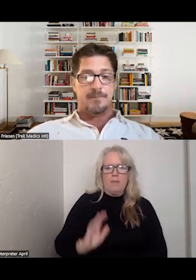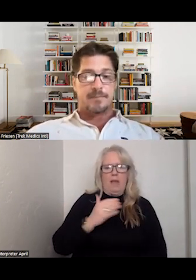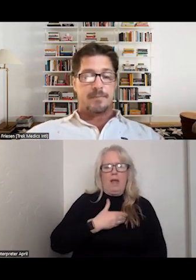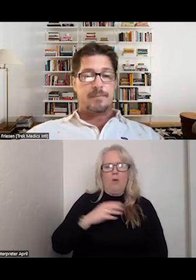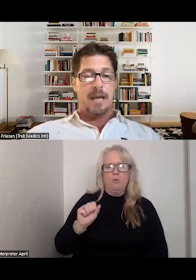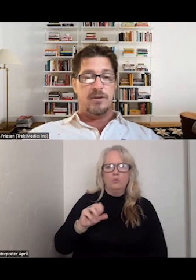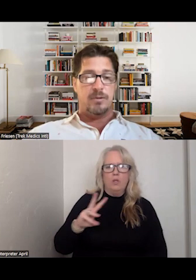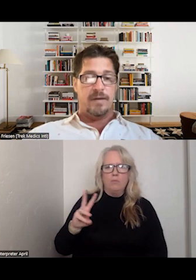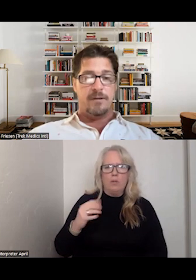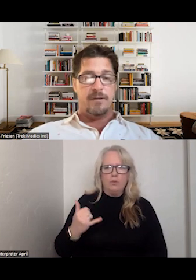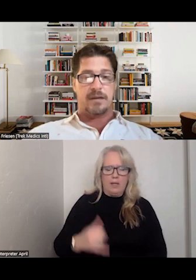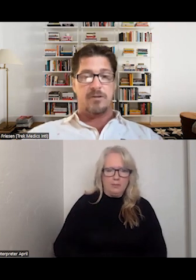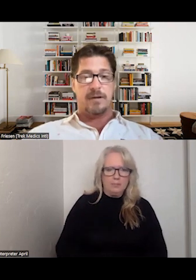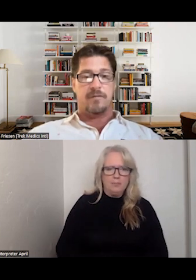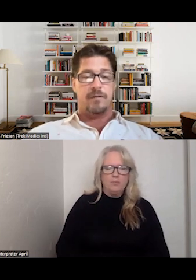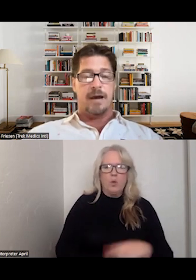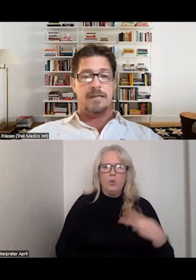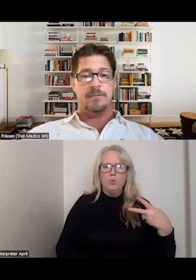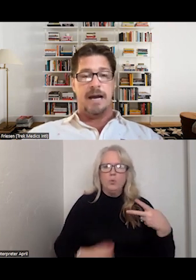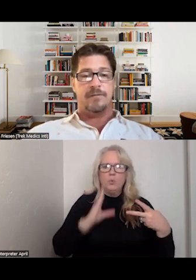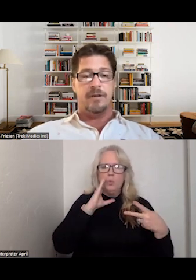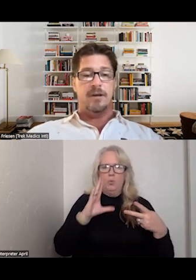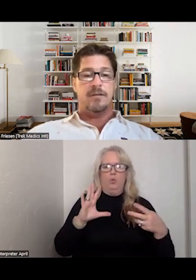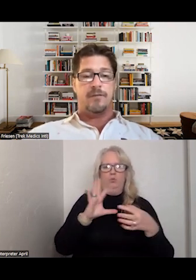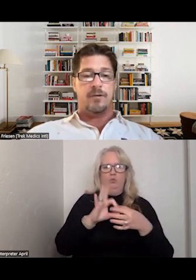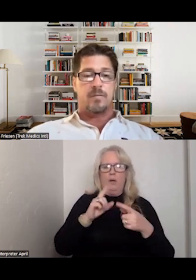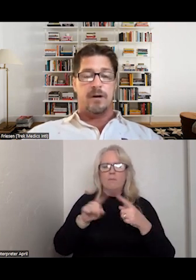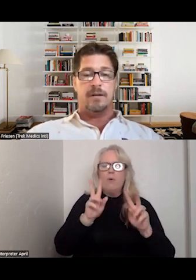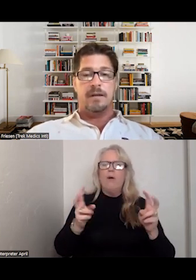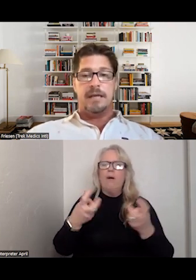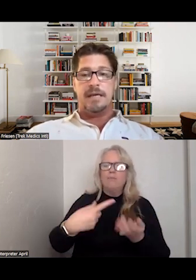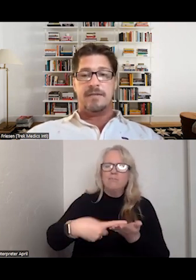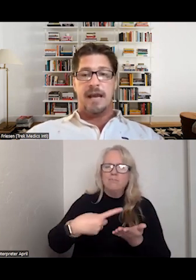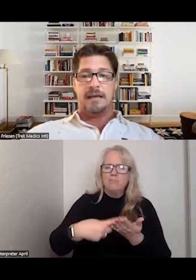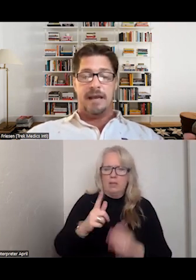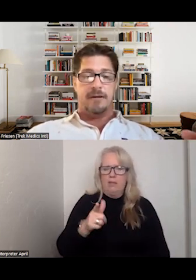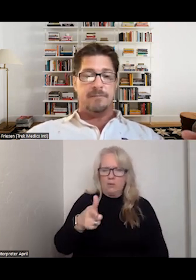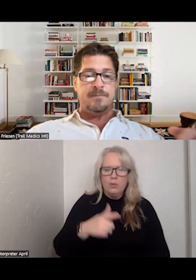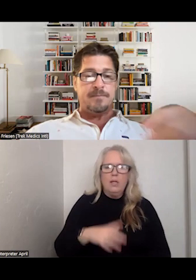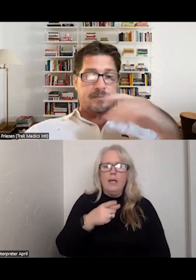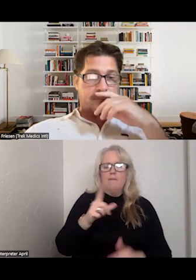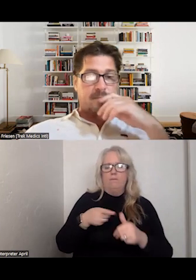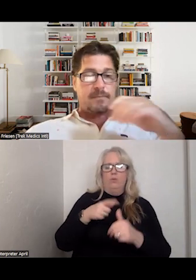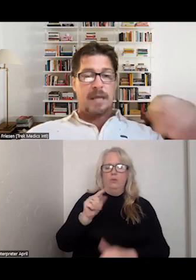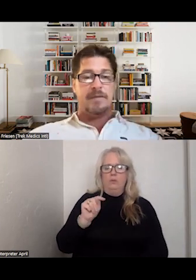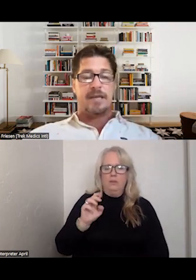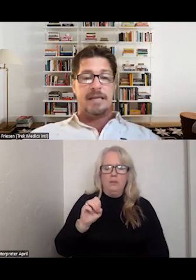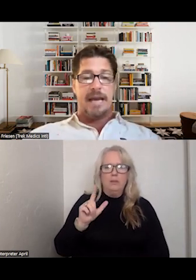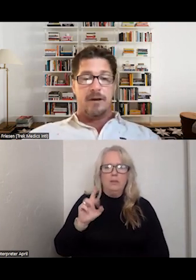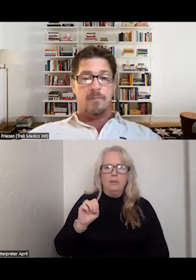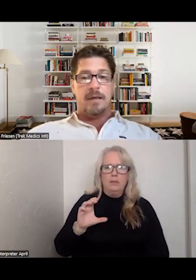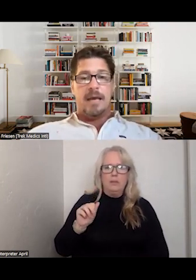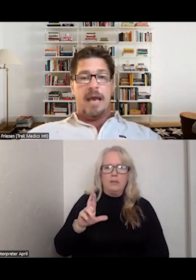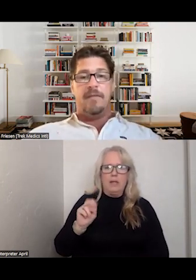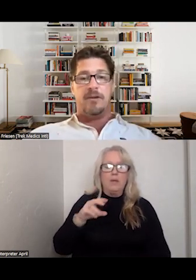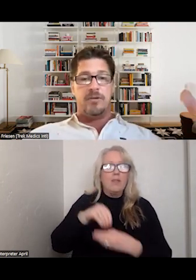today. And 2 of them are actually going to join us for the roundtable after. The first one is Telecare in San